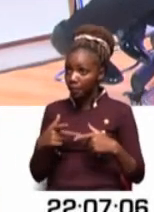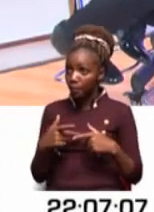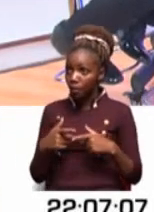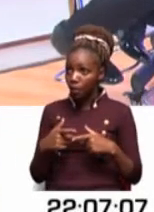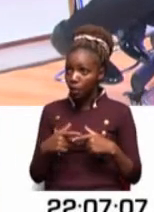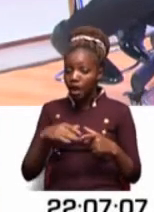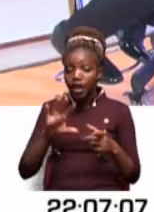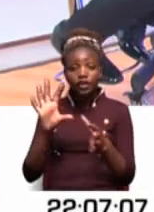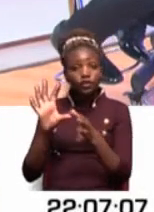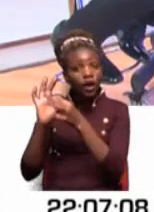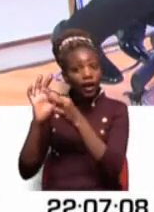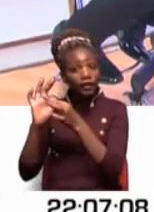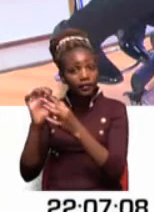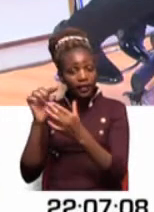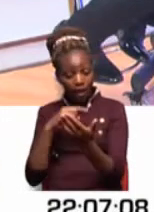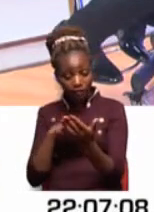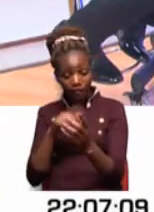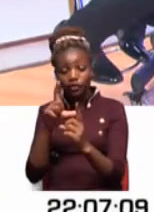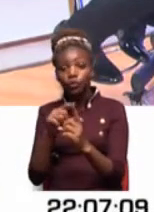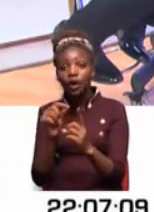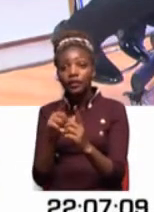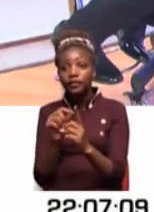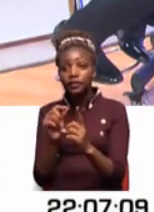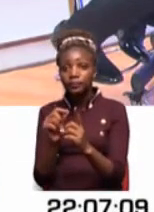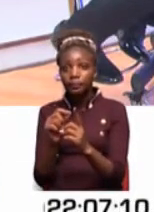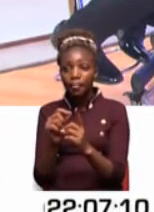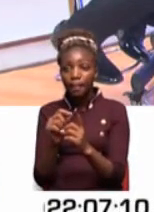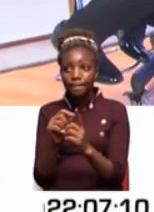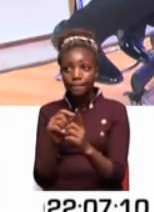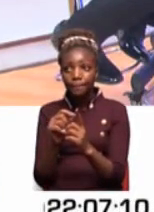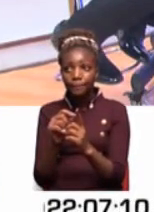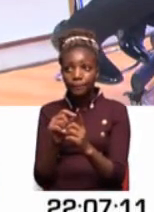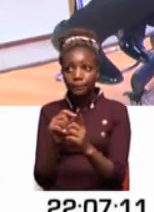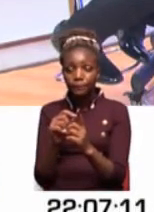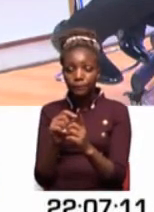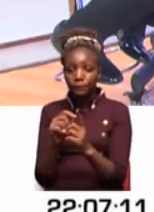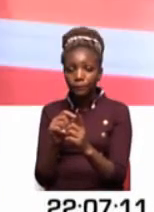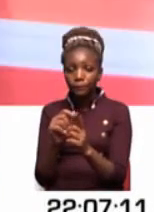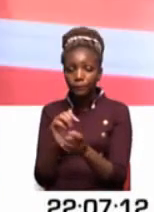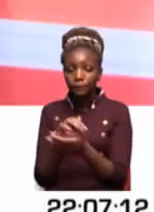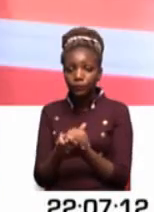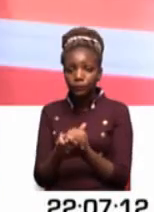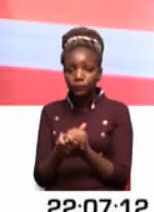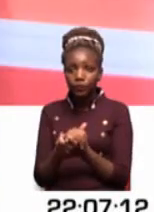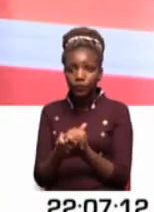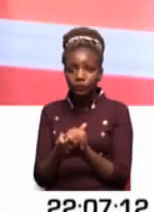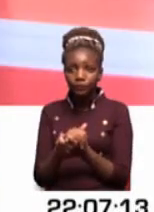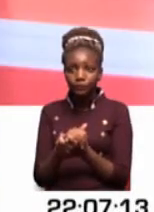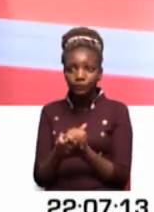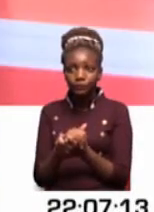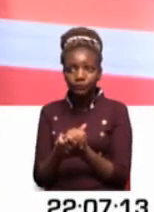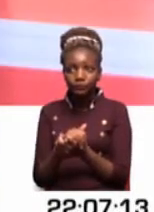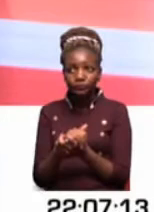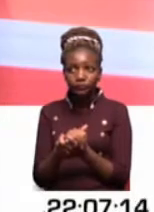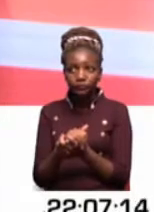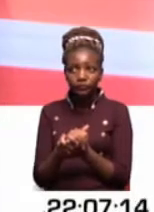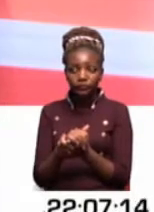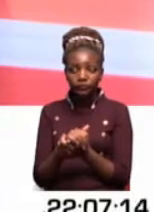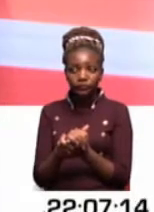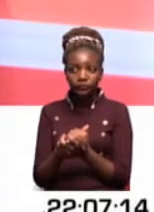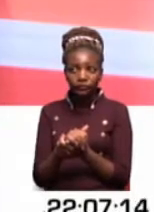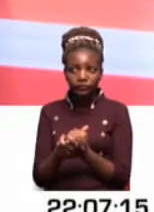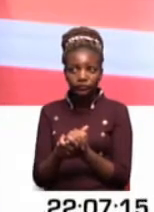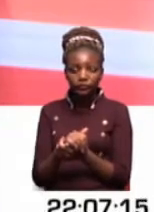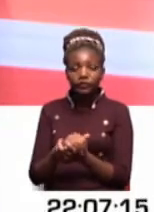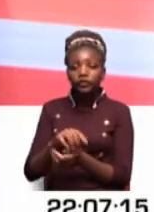have this saying. Mm-hmm. Mahari taught me that choma nyumba at ikichomeka hata yangu itachomeka. We have